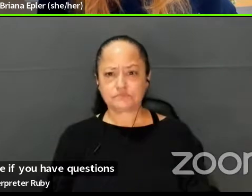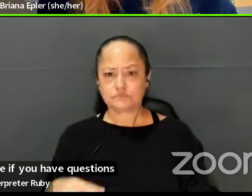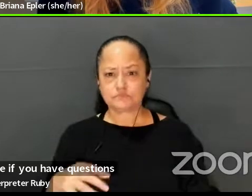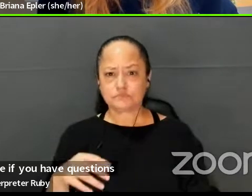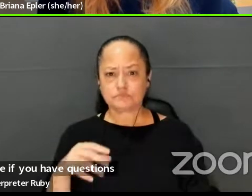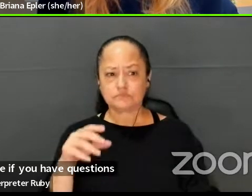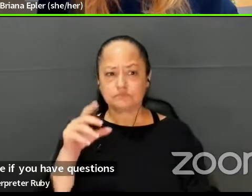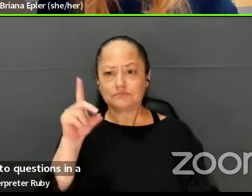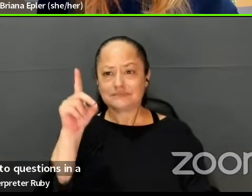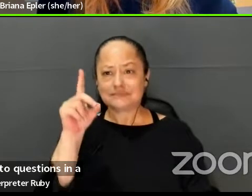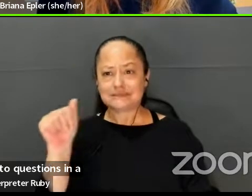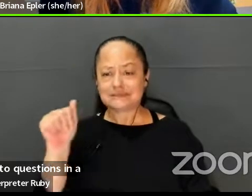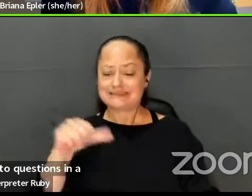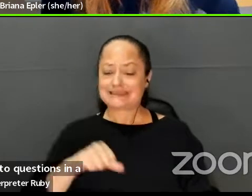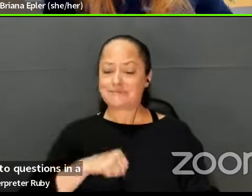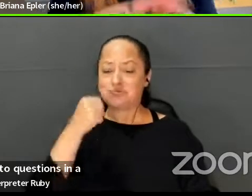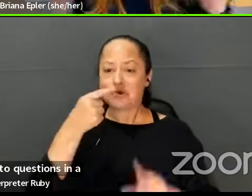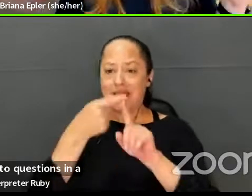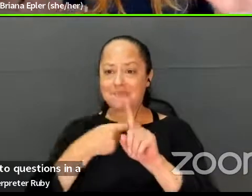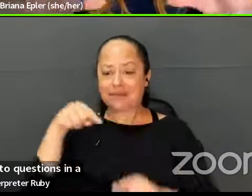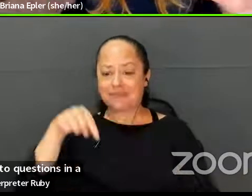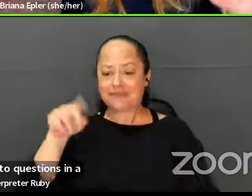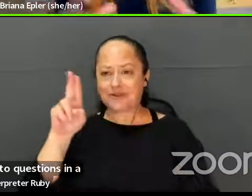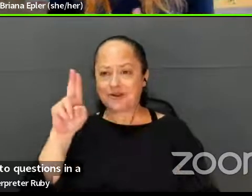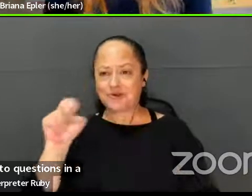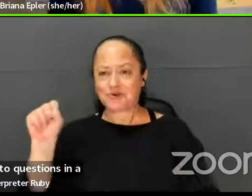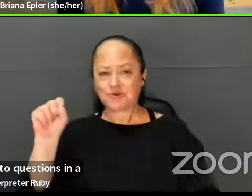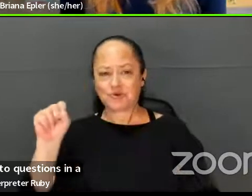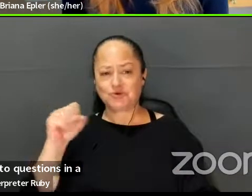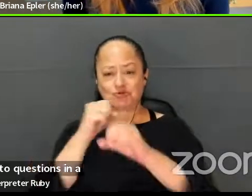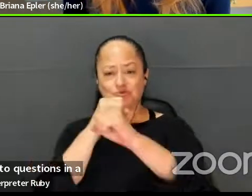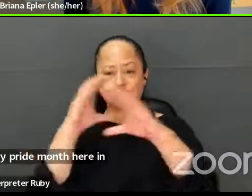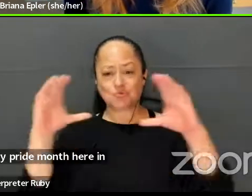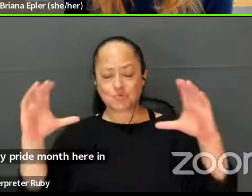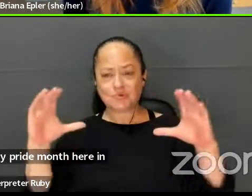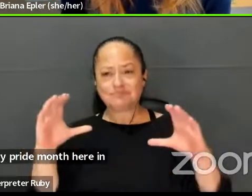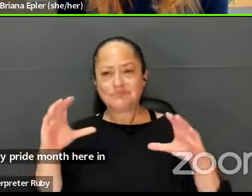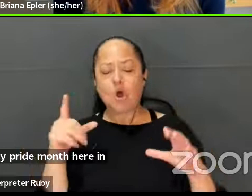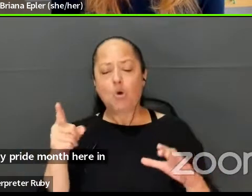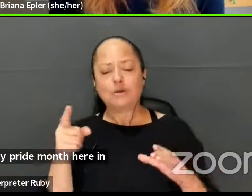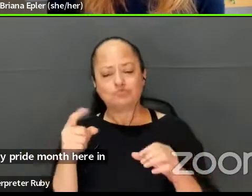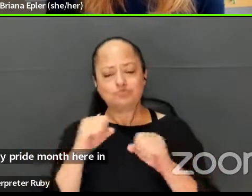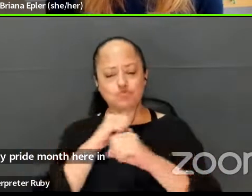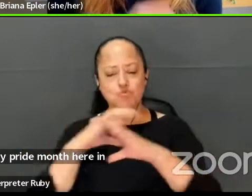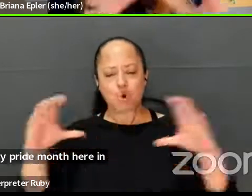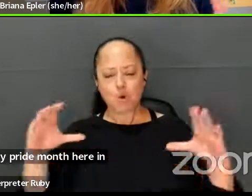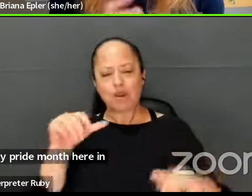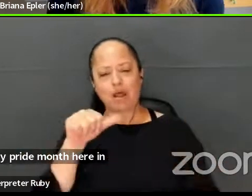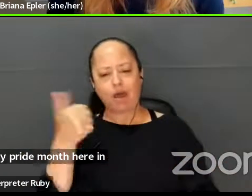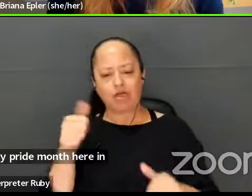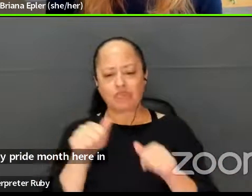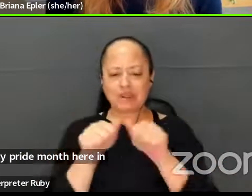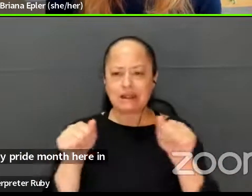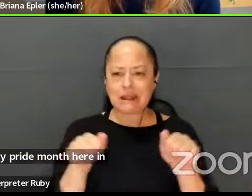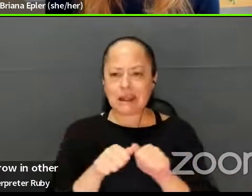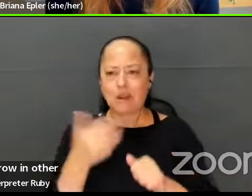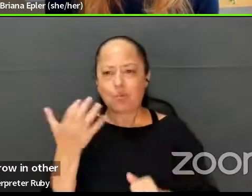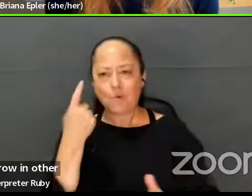is Disability Pride Month here in the US, and it's starting to grow in other regions as well. And I want to recognize